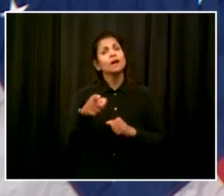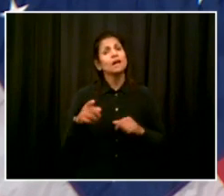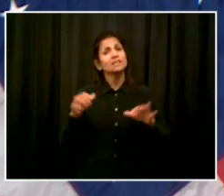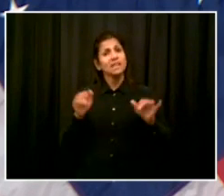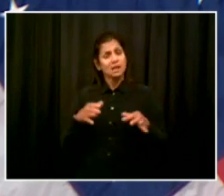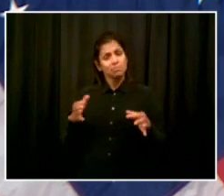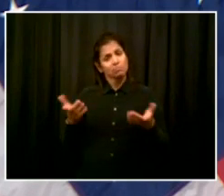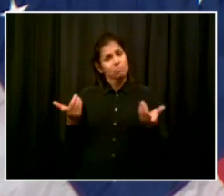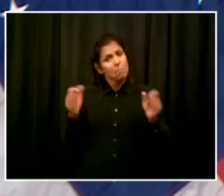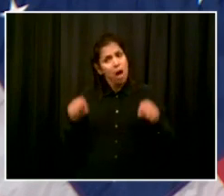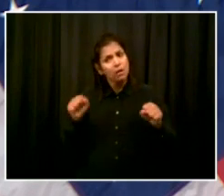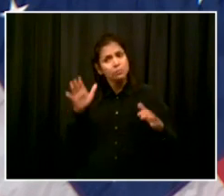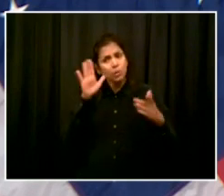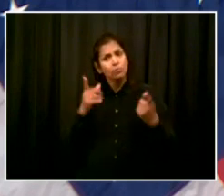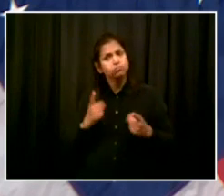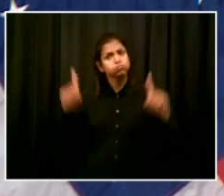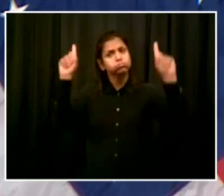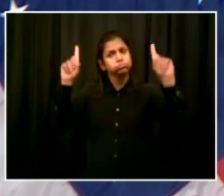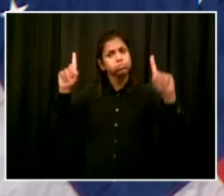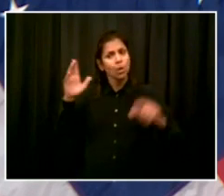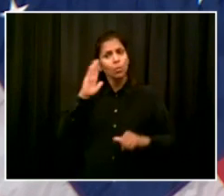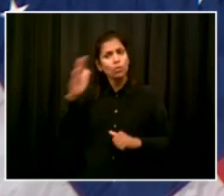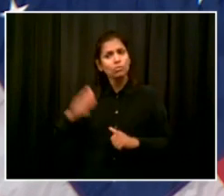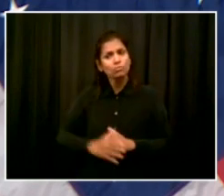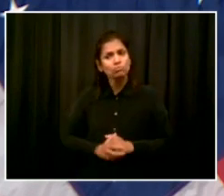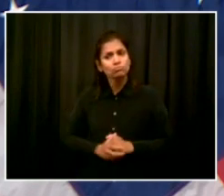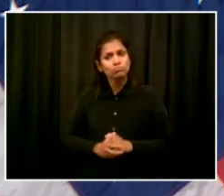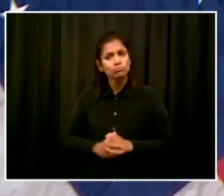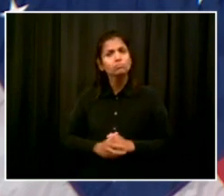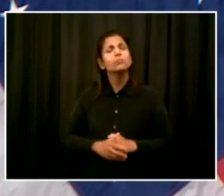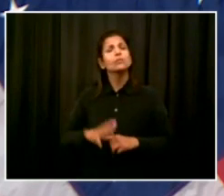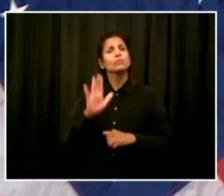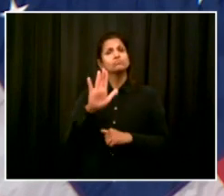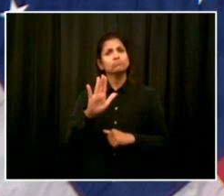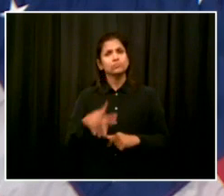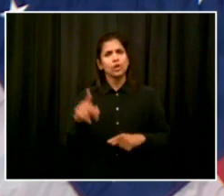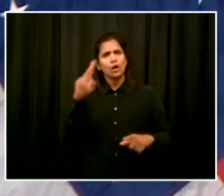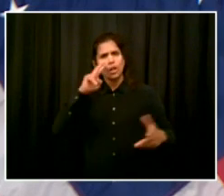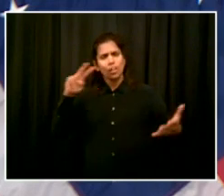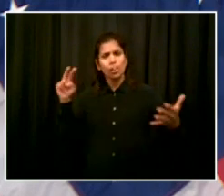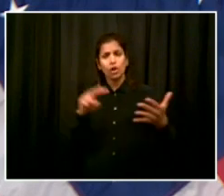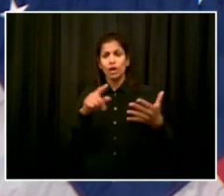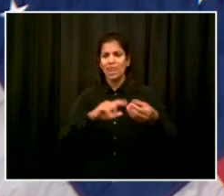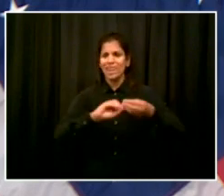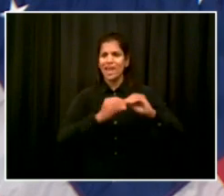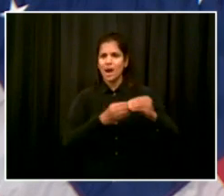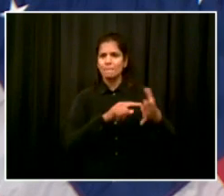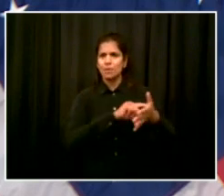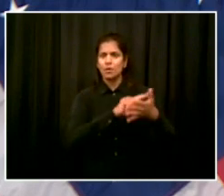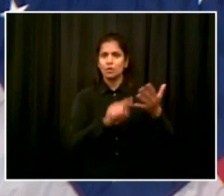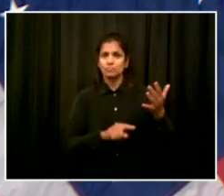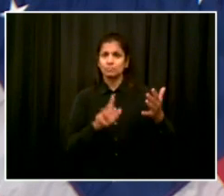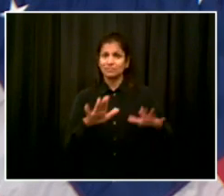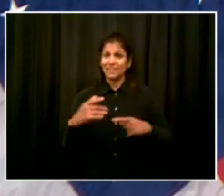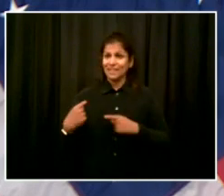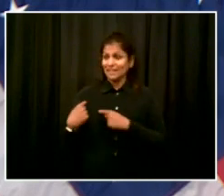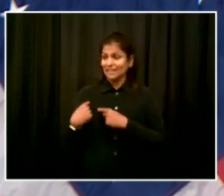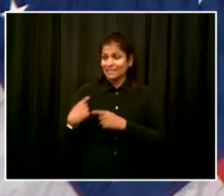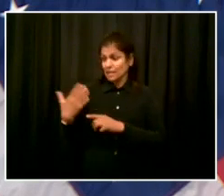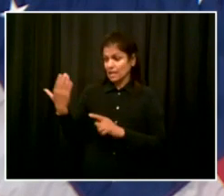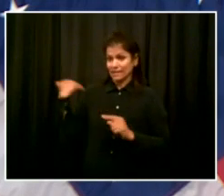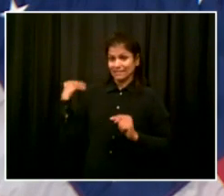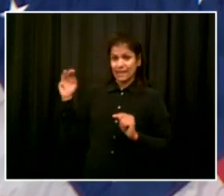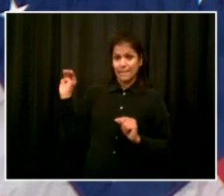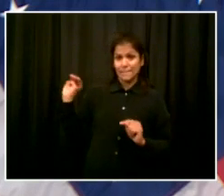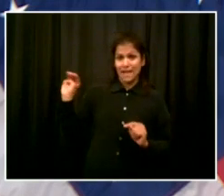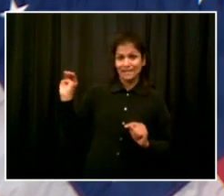mentioned. 13 arrests just since Monday on shootings and homicides. Our detectives are out there.